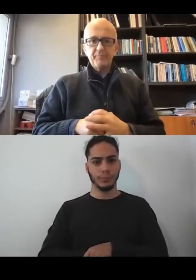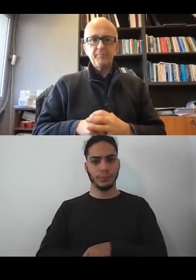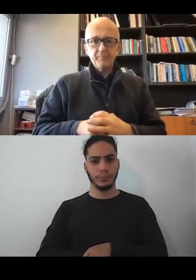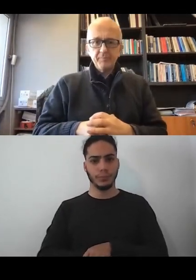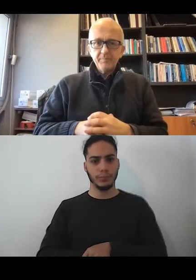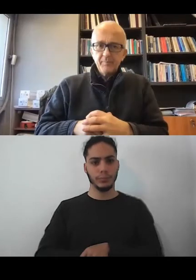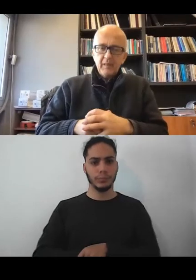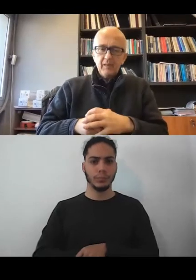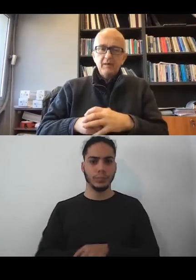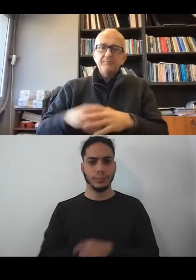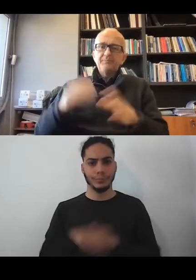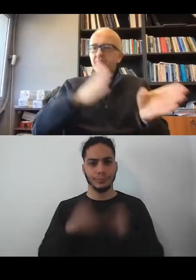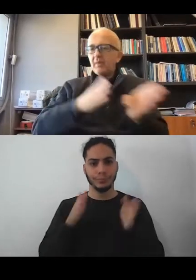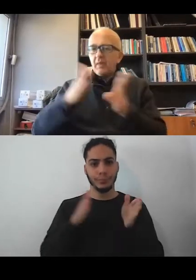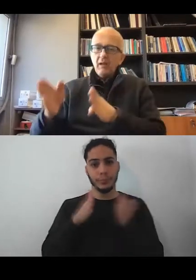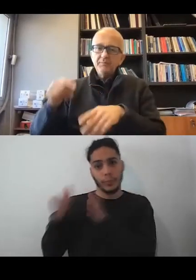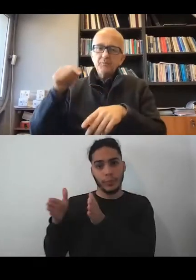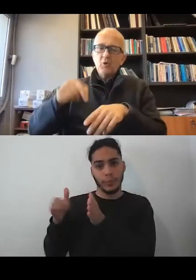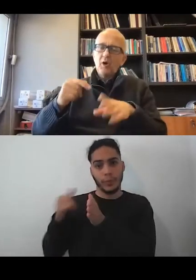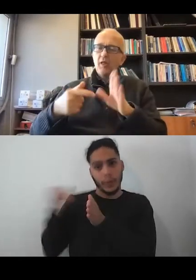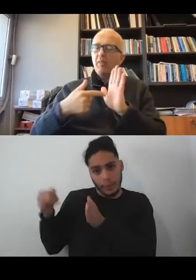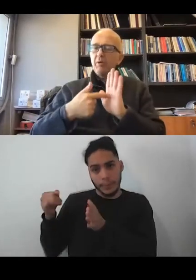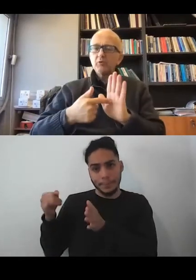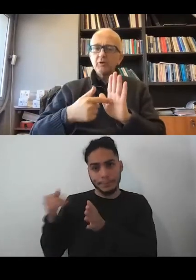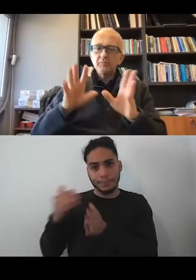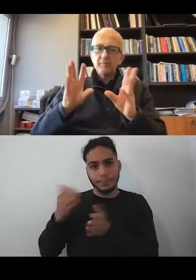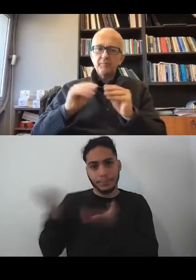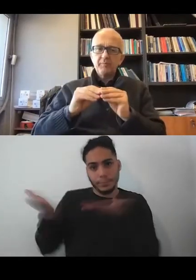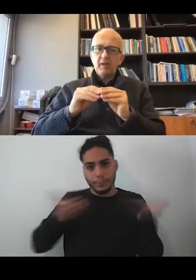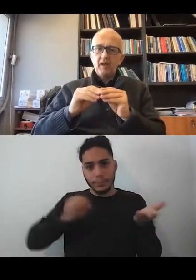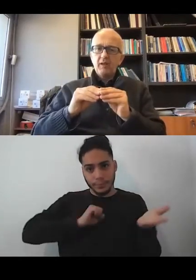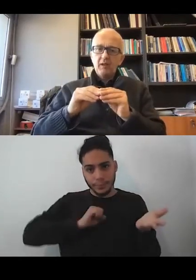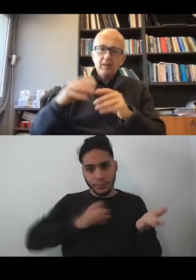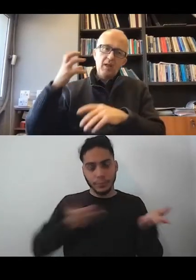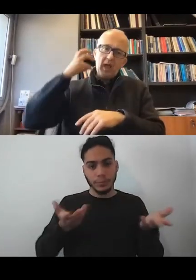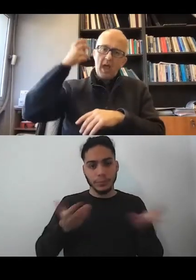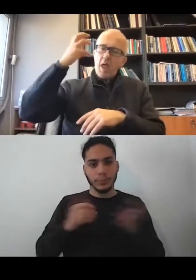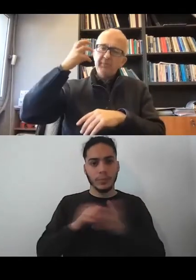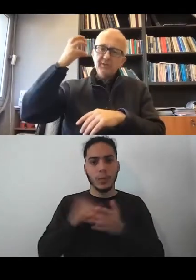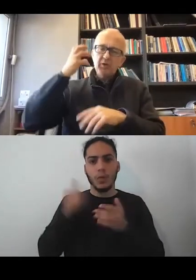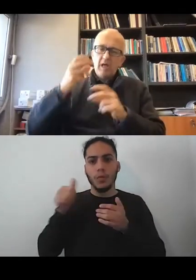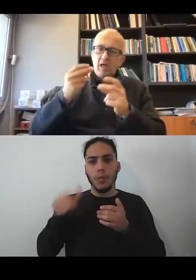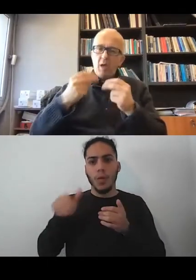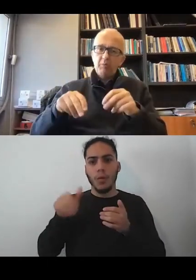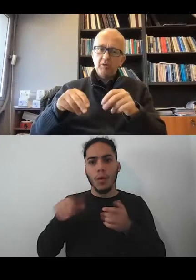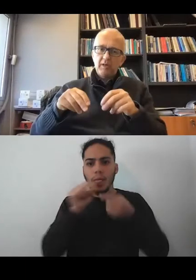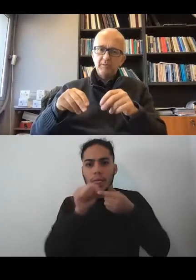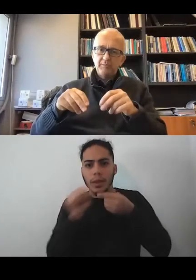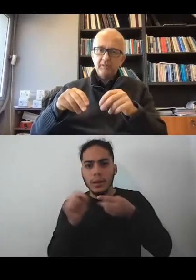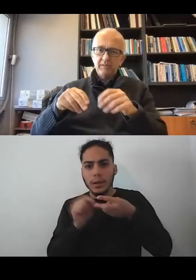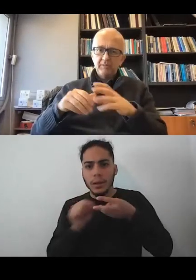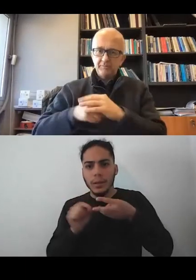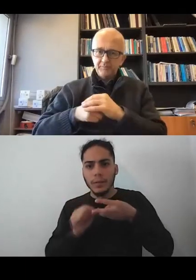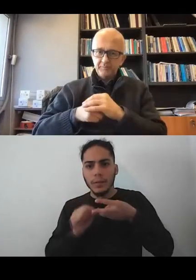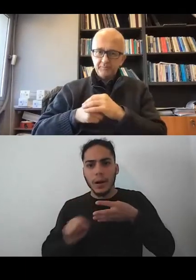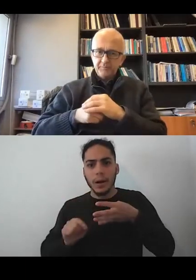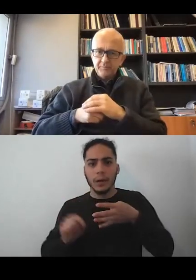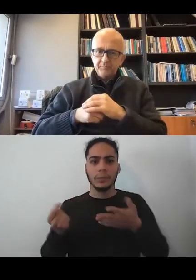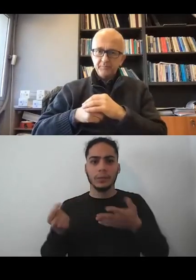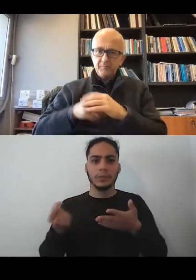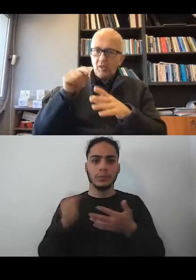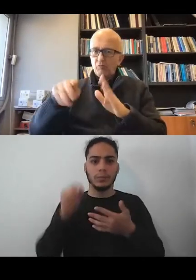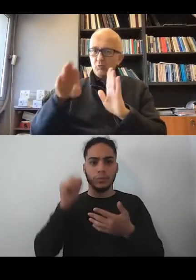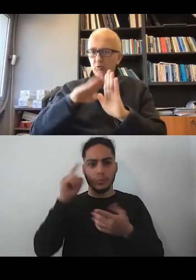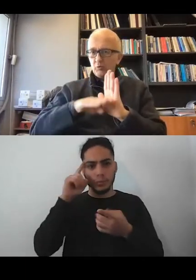So in the next part of my presentation, I will describe the outputs of the